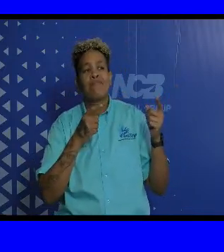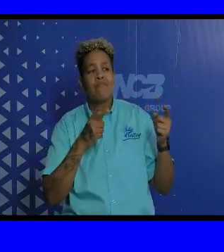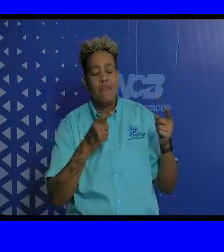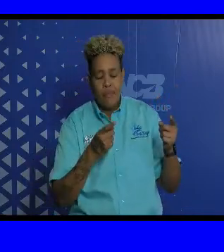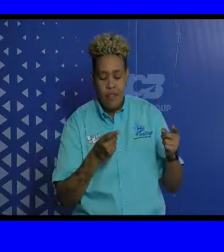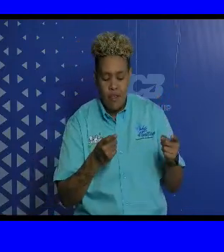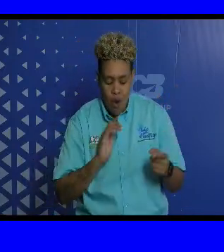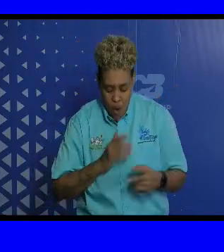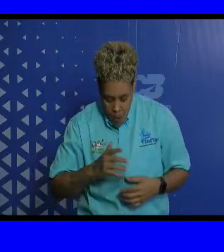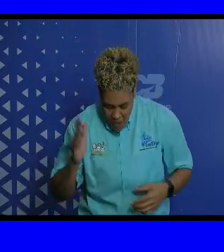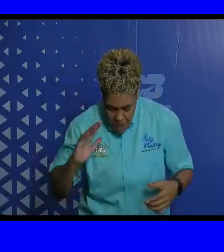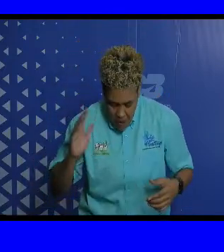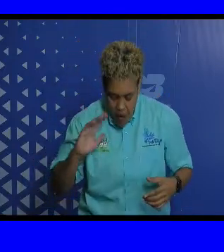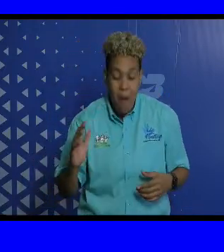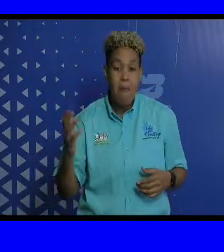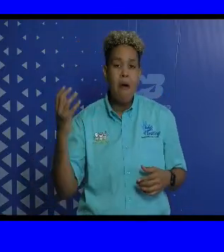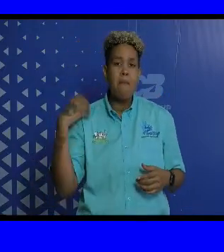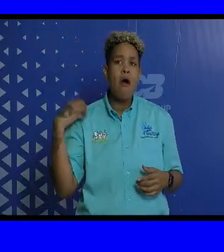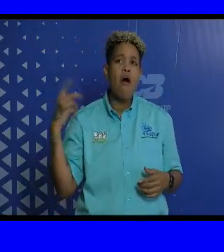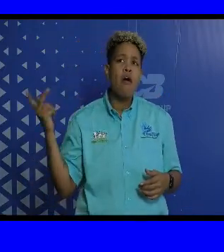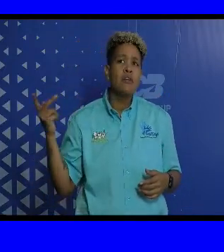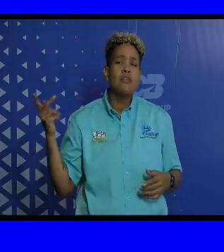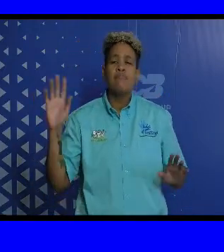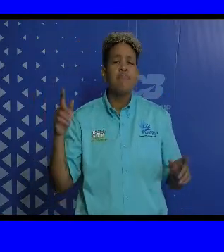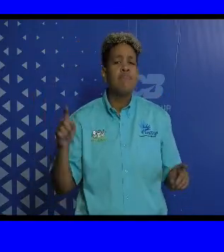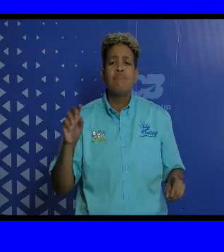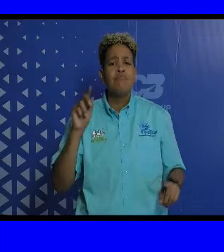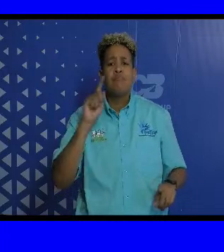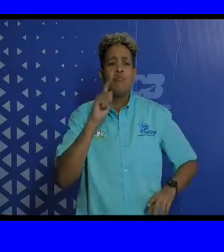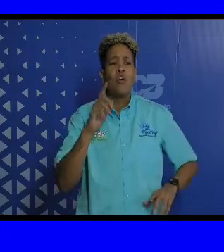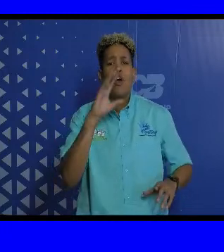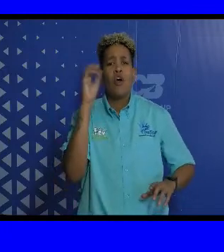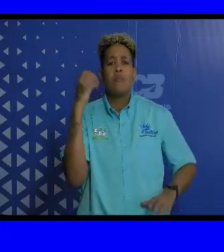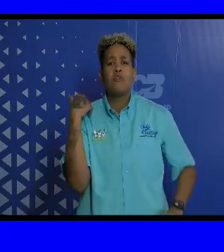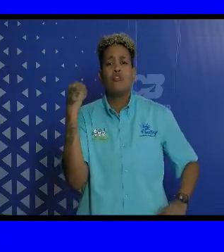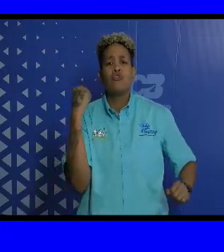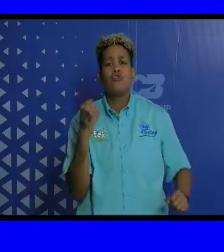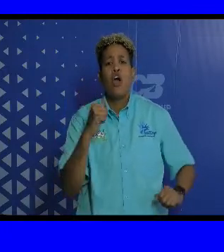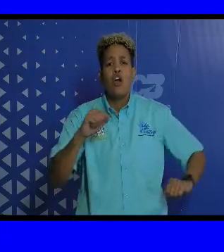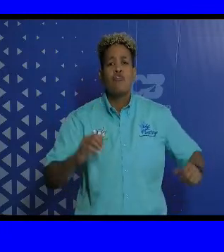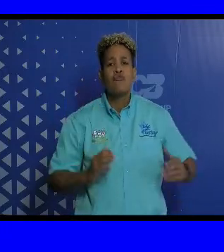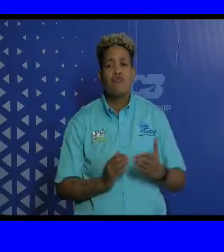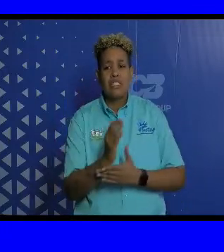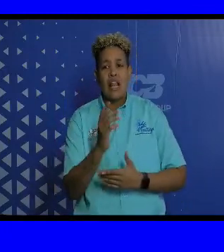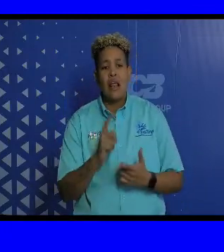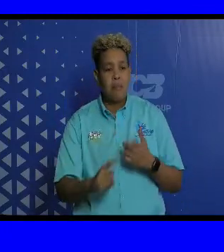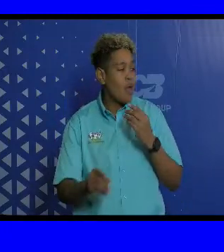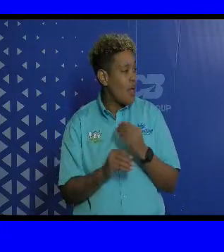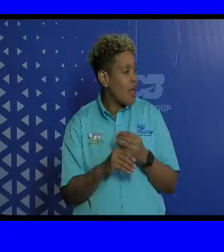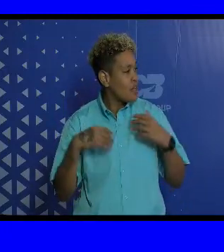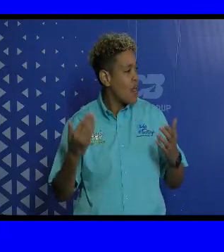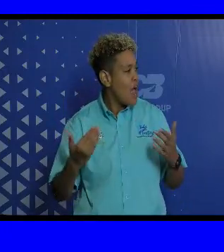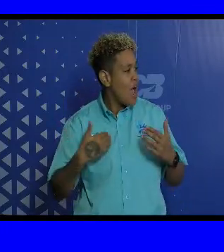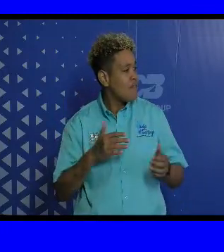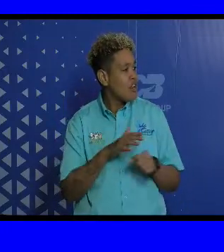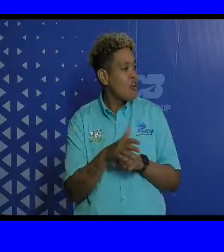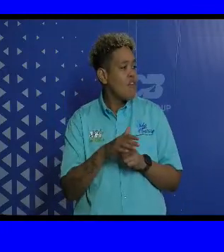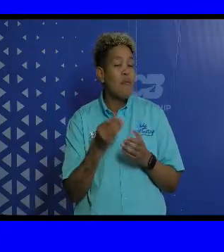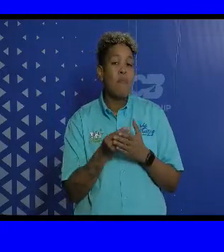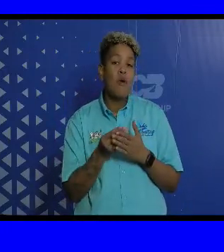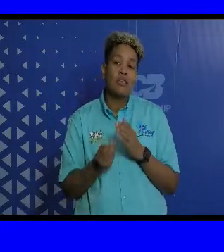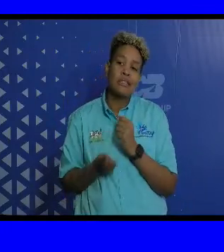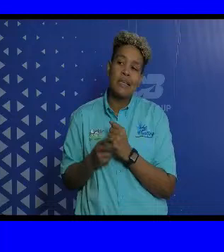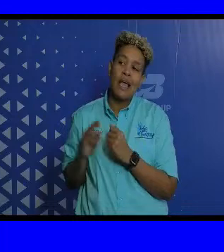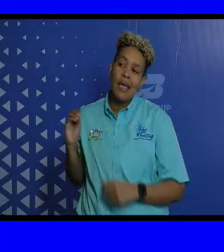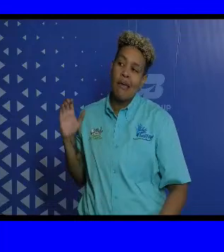our former executive directors. The company is strong, resilient, and has enough capital